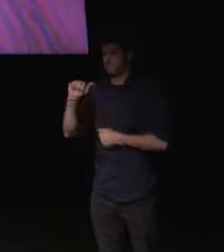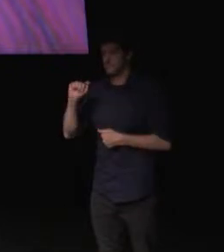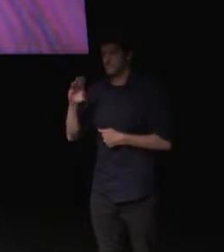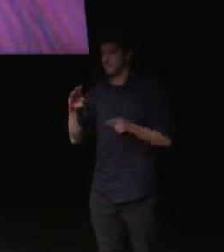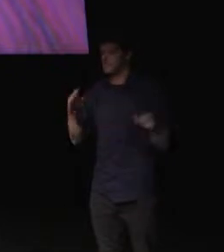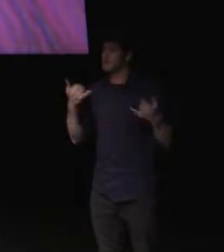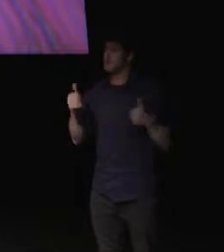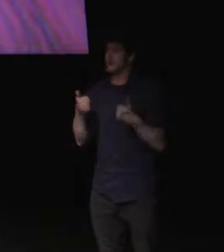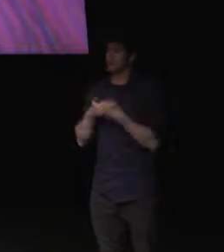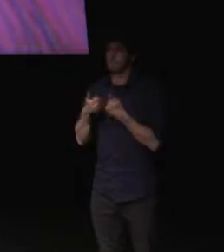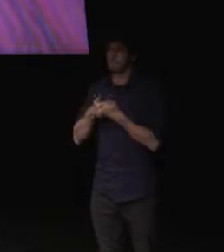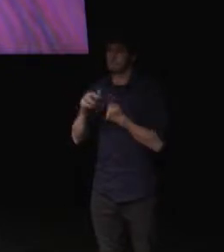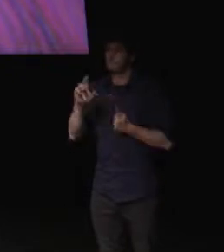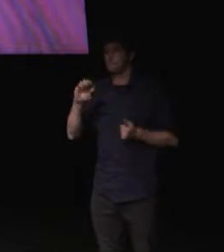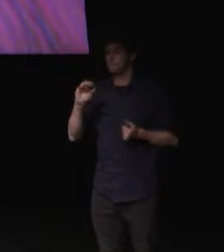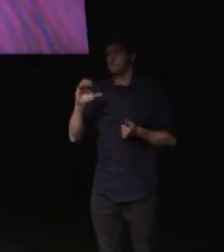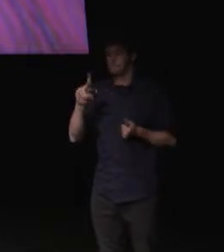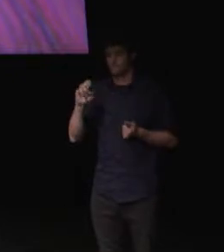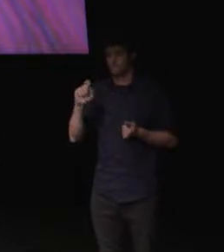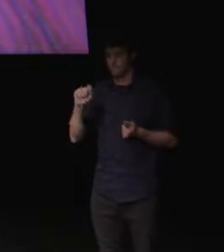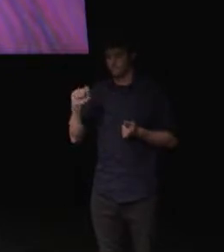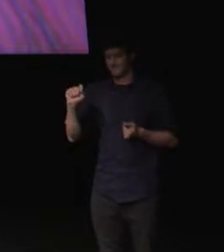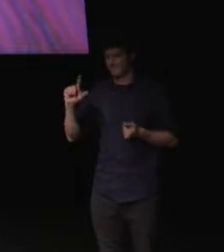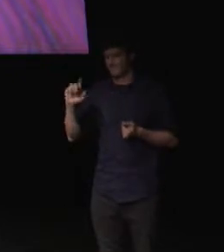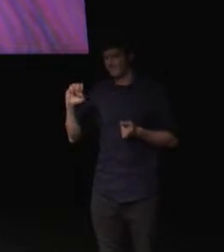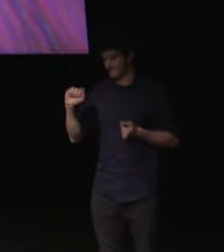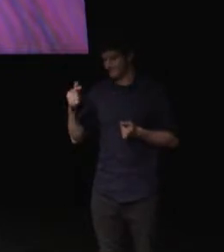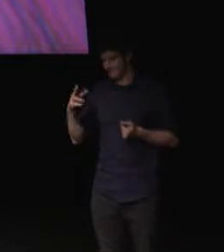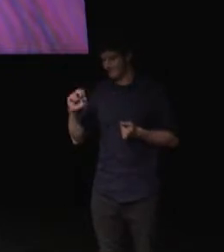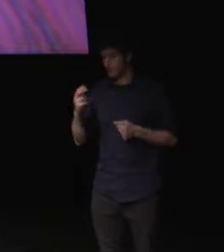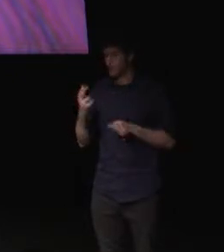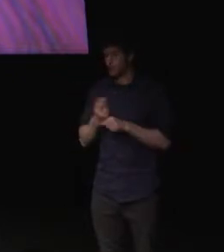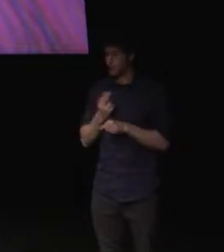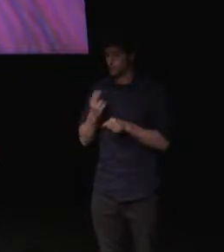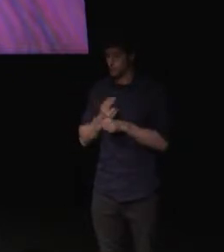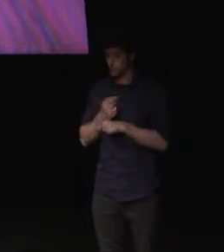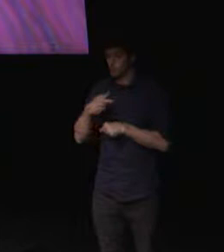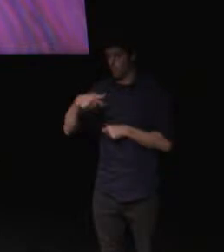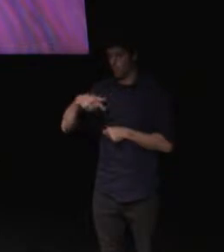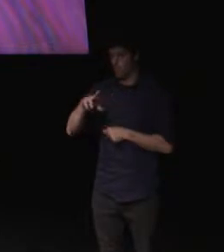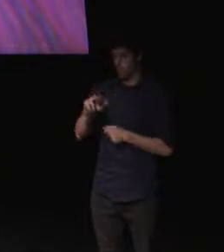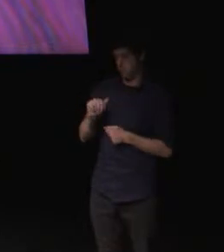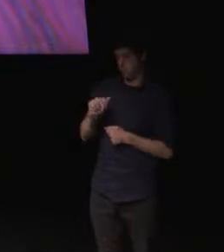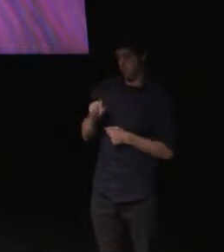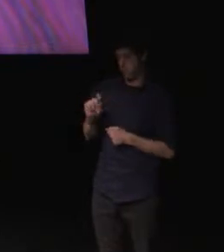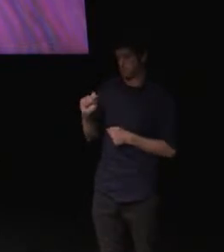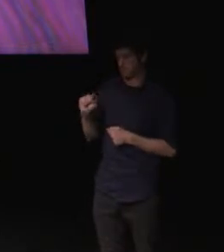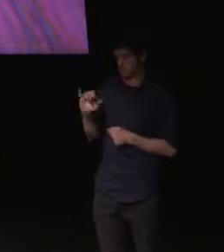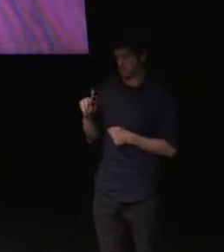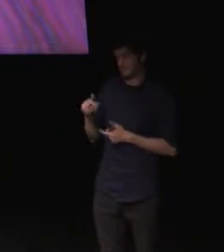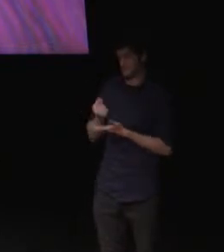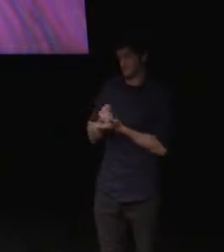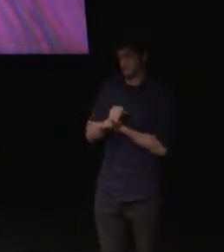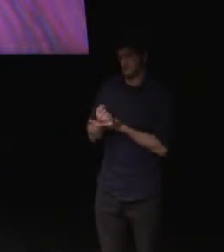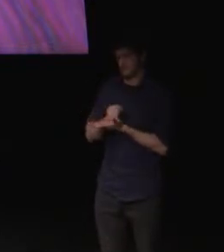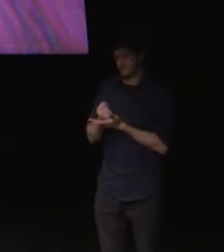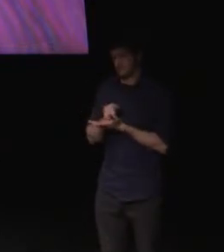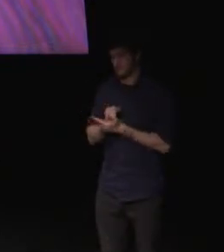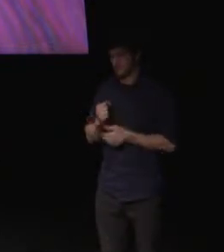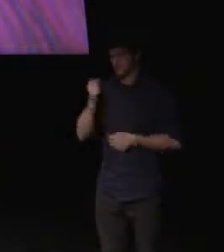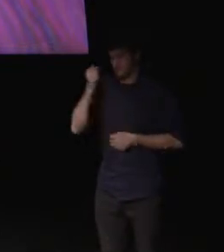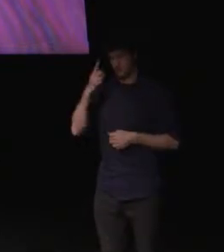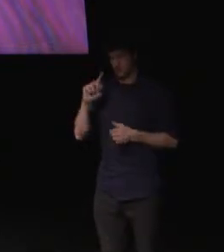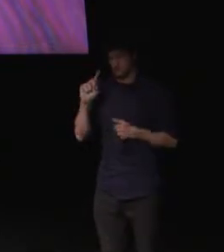Rocket League, as Bryce was talking about earlier, using just the quad stick. And kind of how that looked like when we had him set up is, first we had to go through the